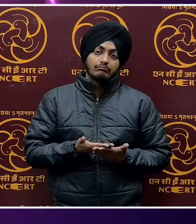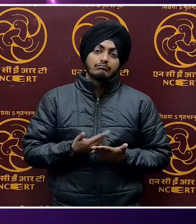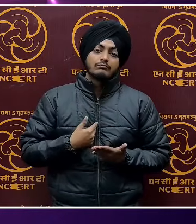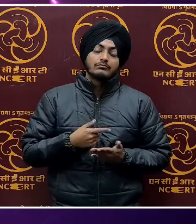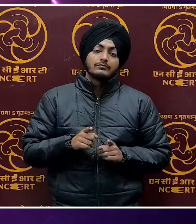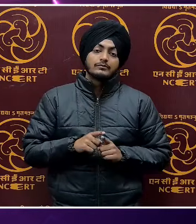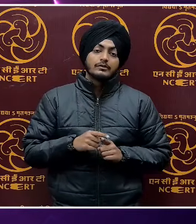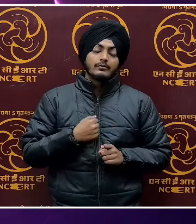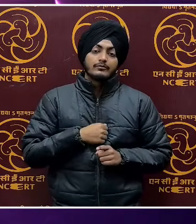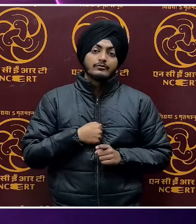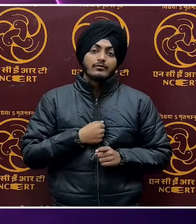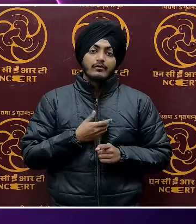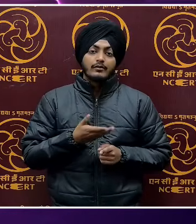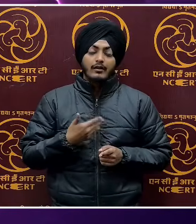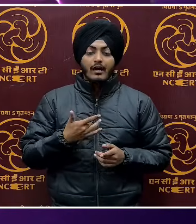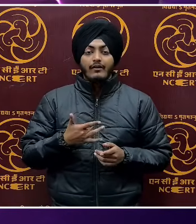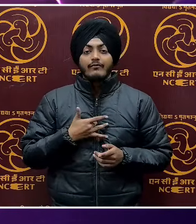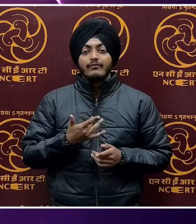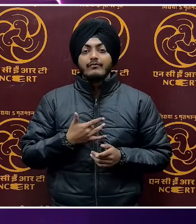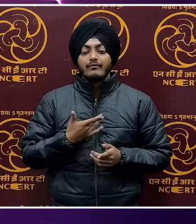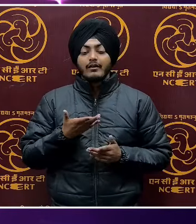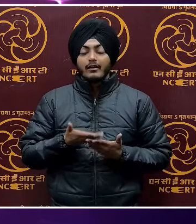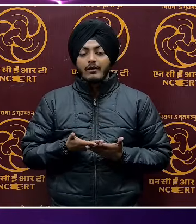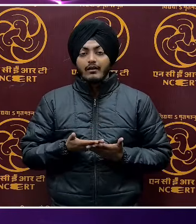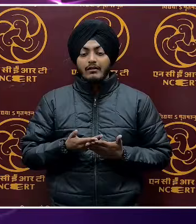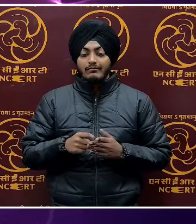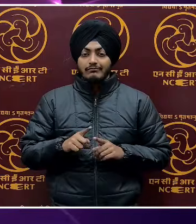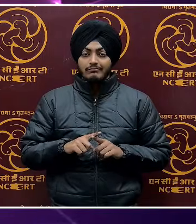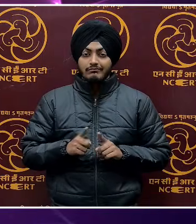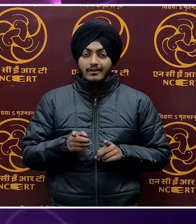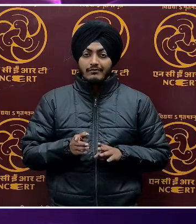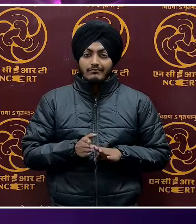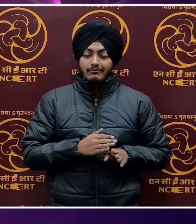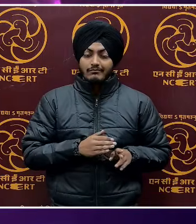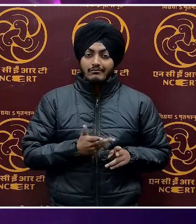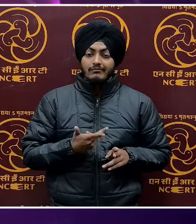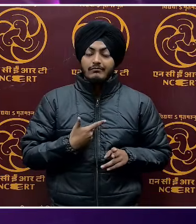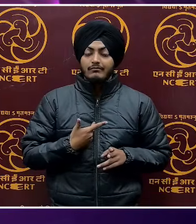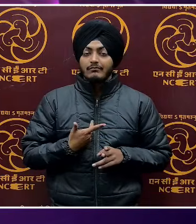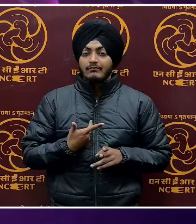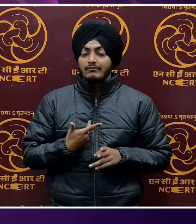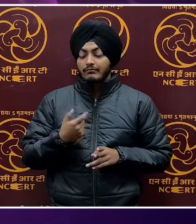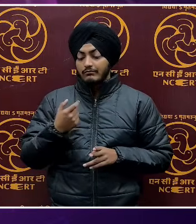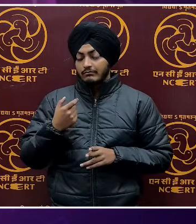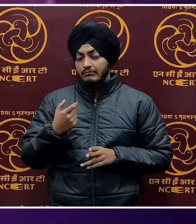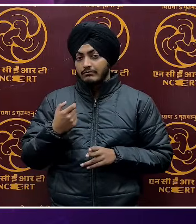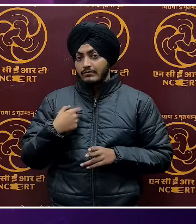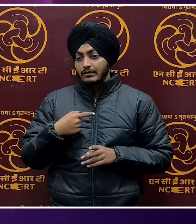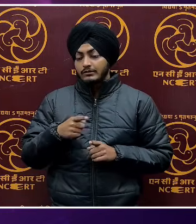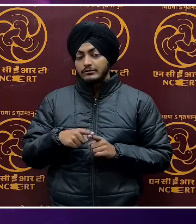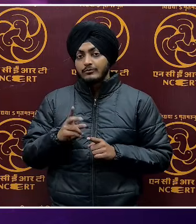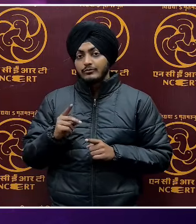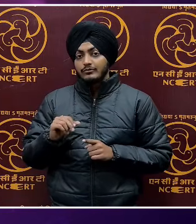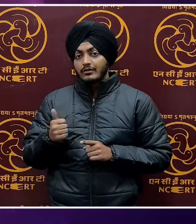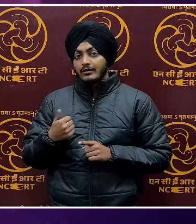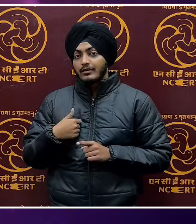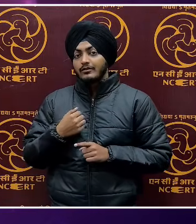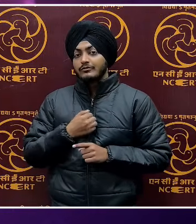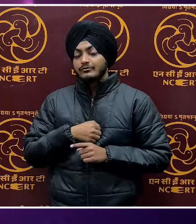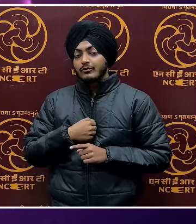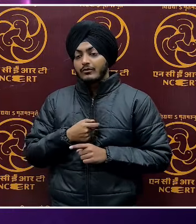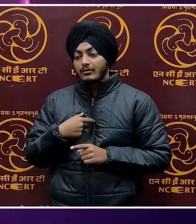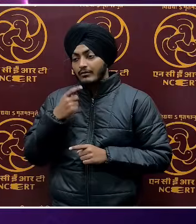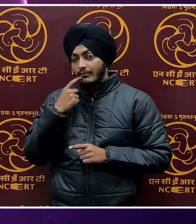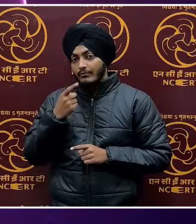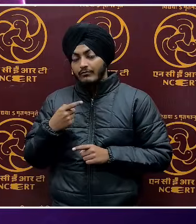your action. And ma'am, I feel that apart from taking accountability for your action, sorry also comes with a promise that you